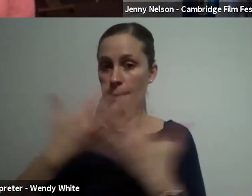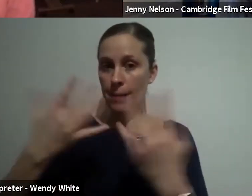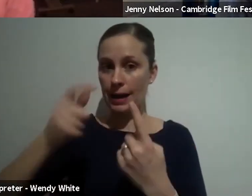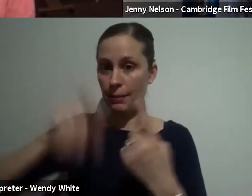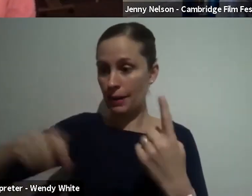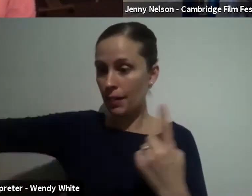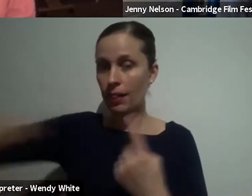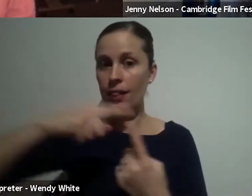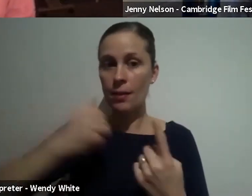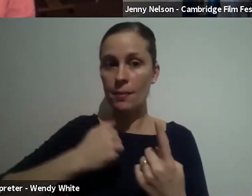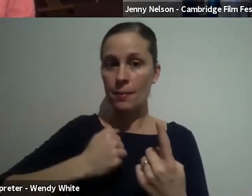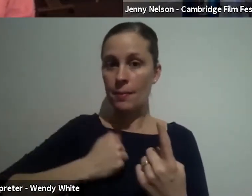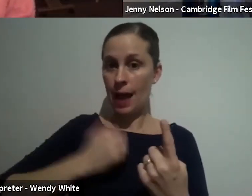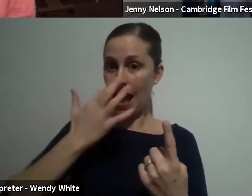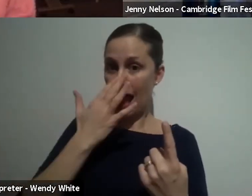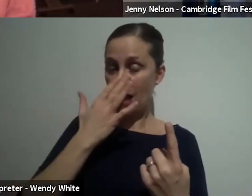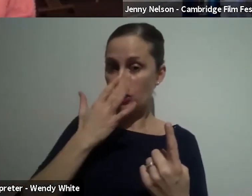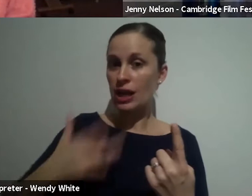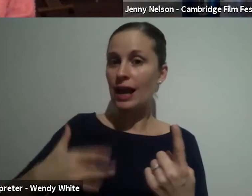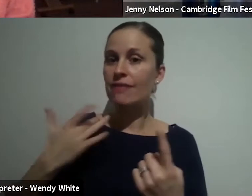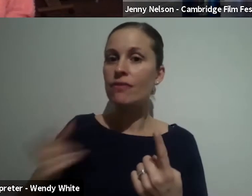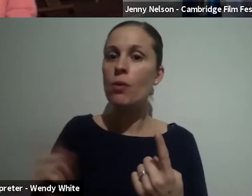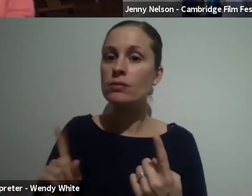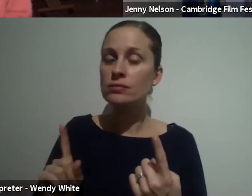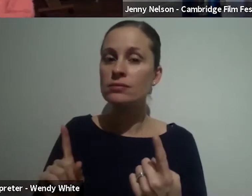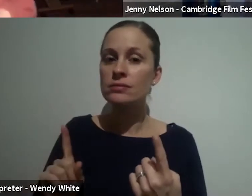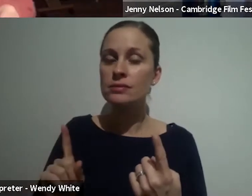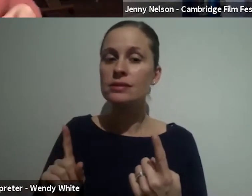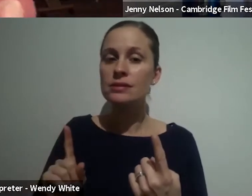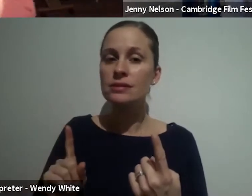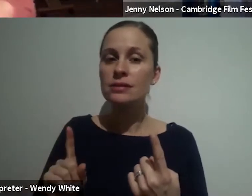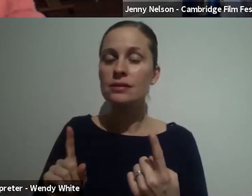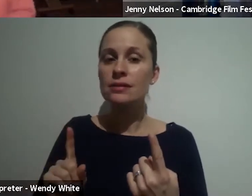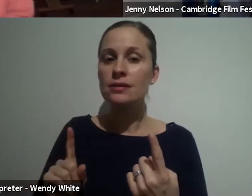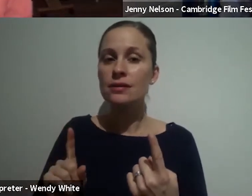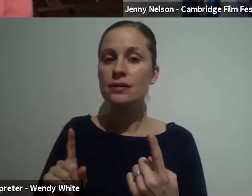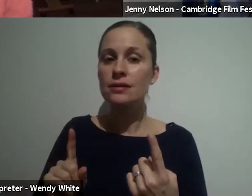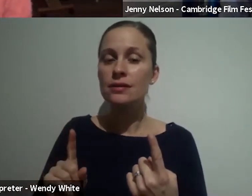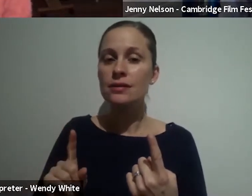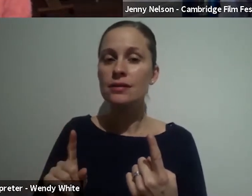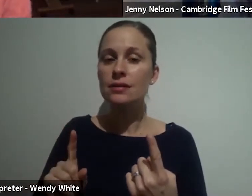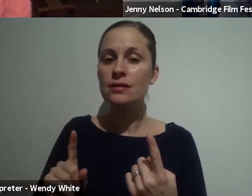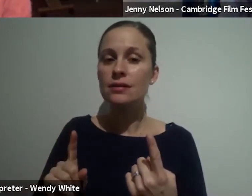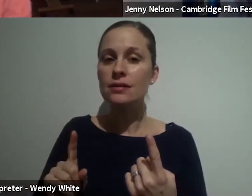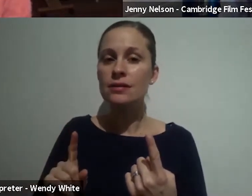surrounding lived, is that a society that was very much